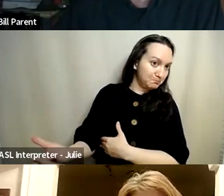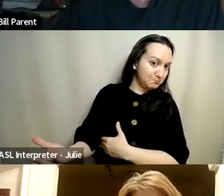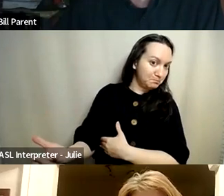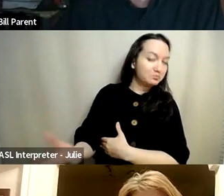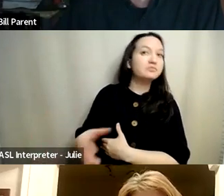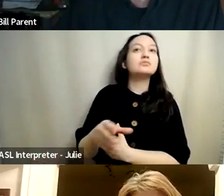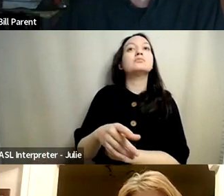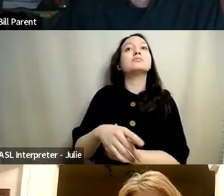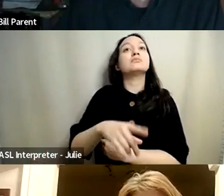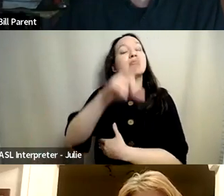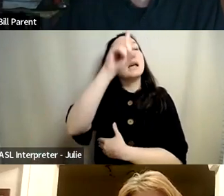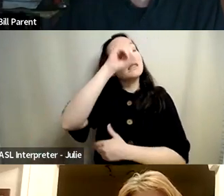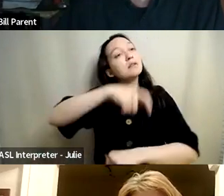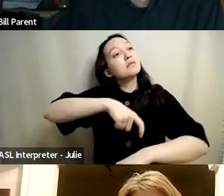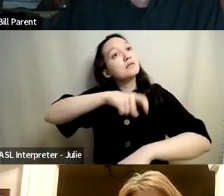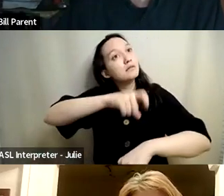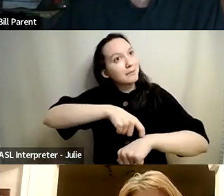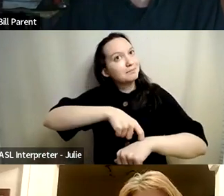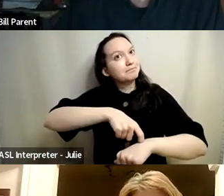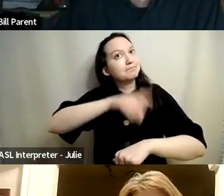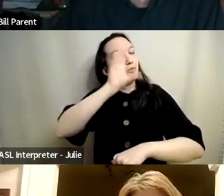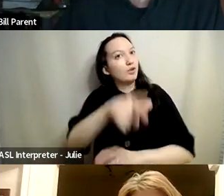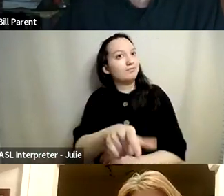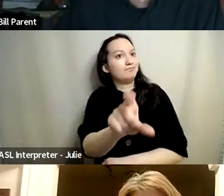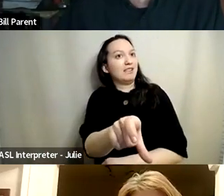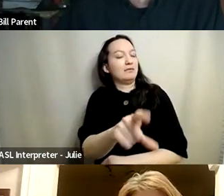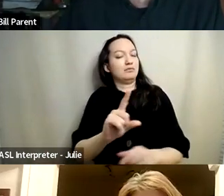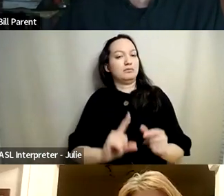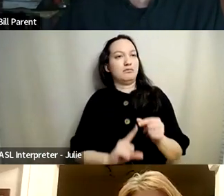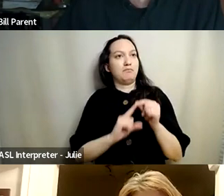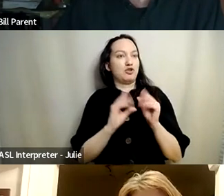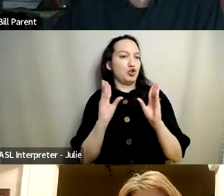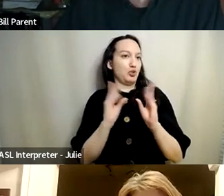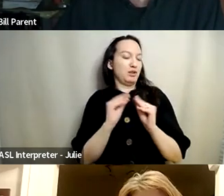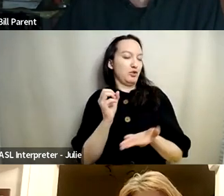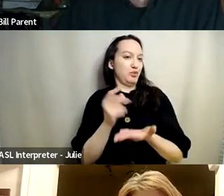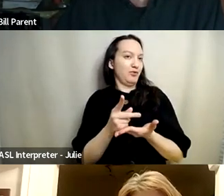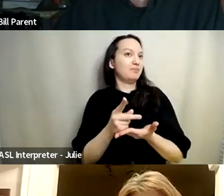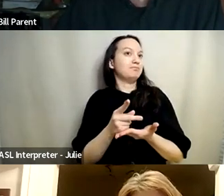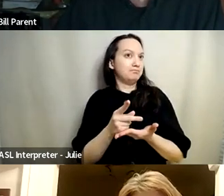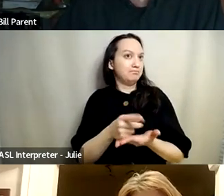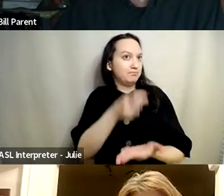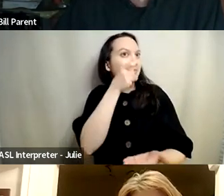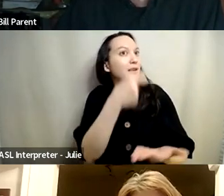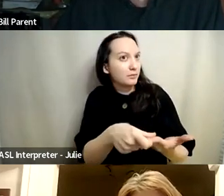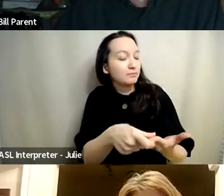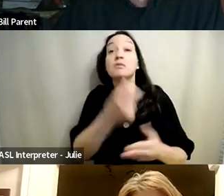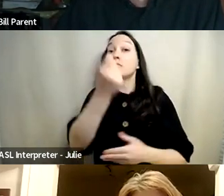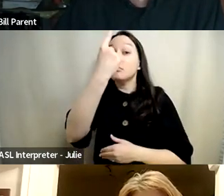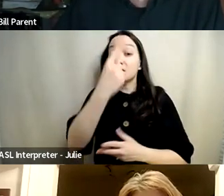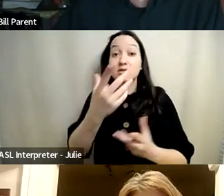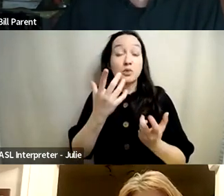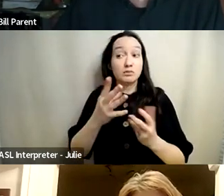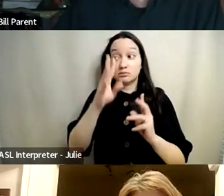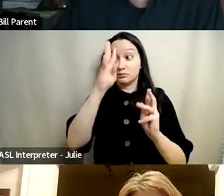I think given the timing, that will be necessary to have a special meeting to approve the letter. Unless we wanted to